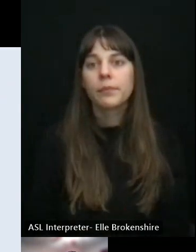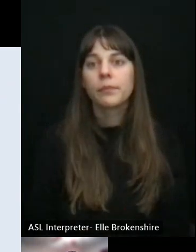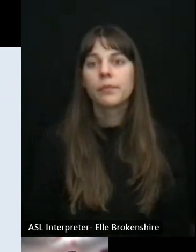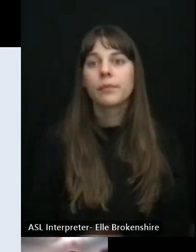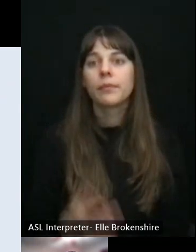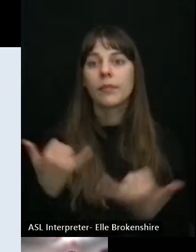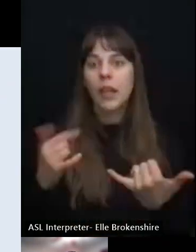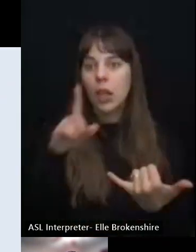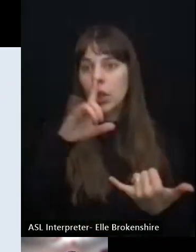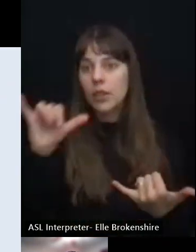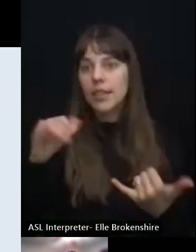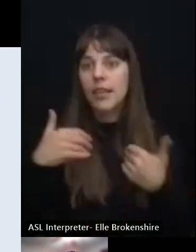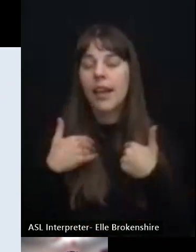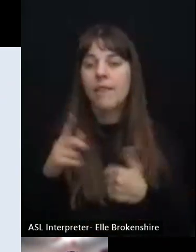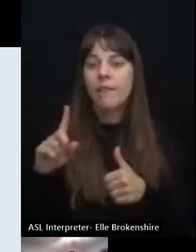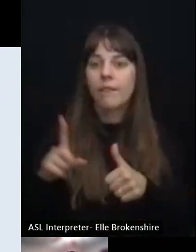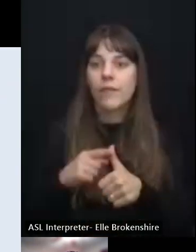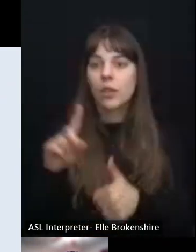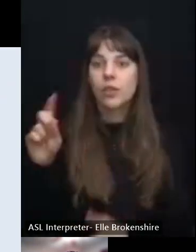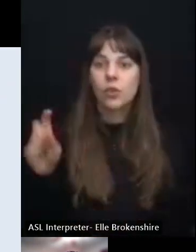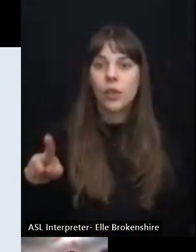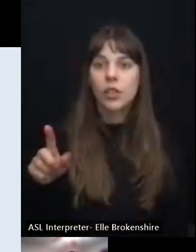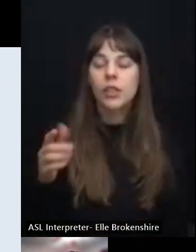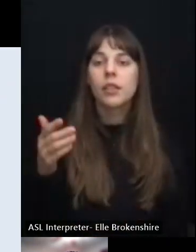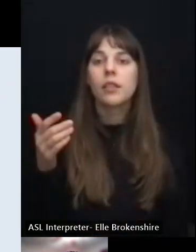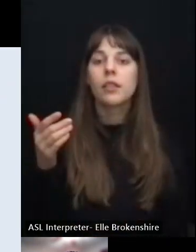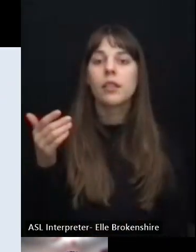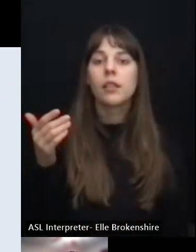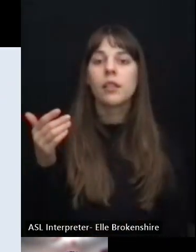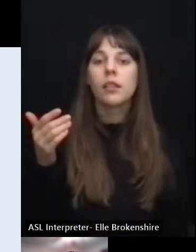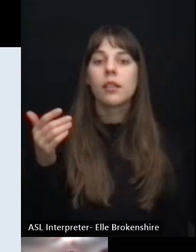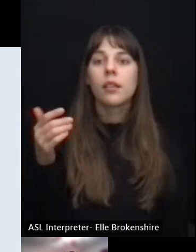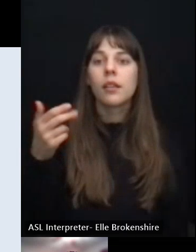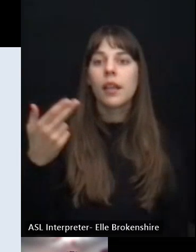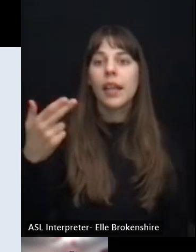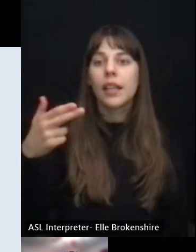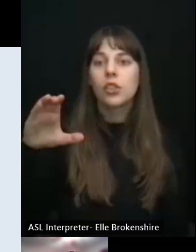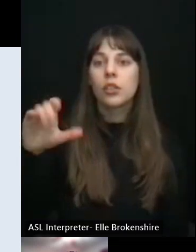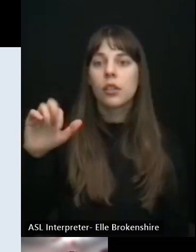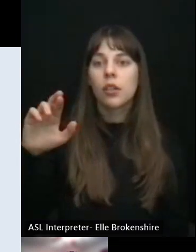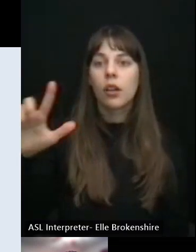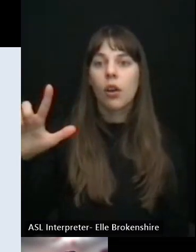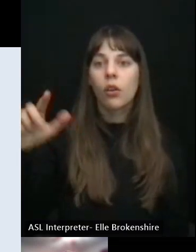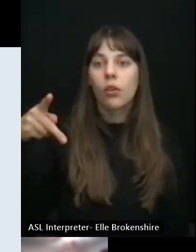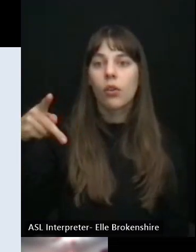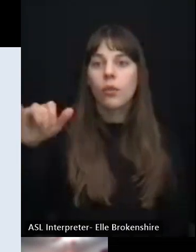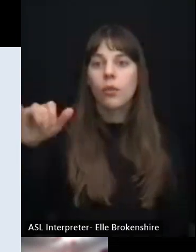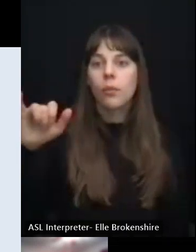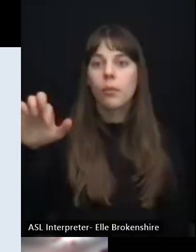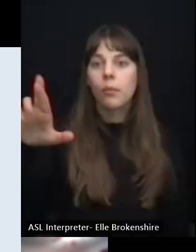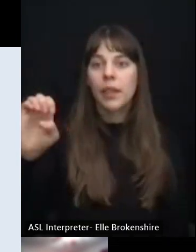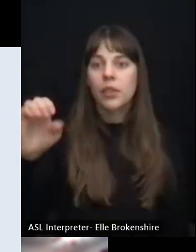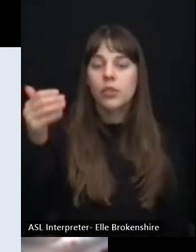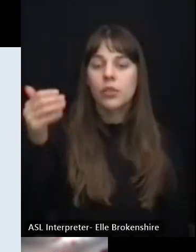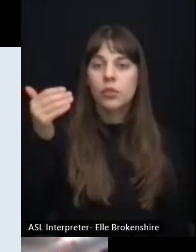So it looks like we have our first question. H. Carl Pierce, you can go ahead and unmute